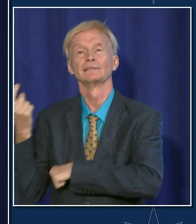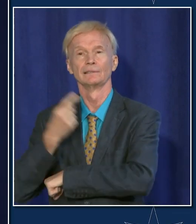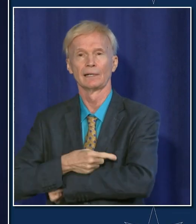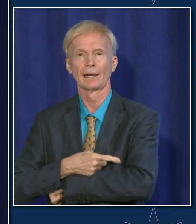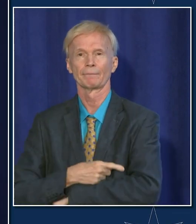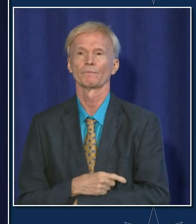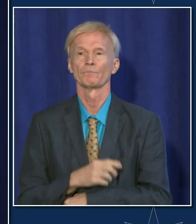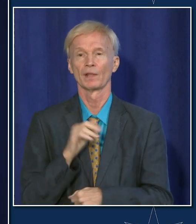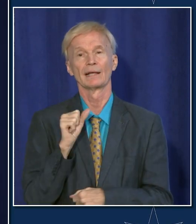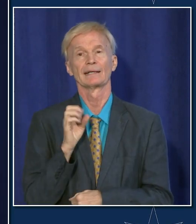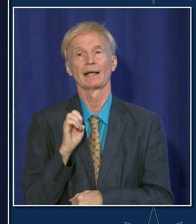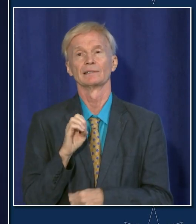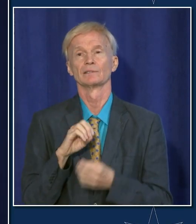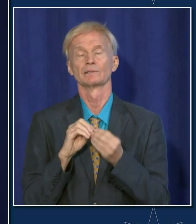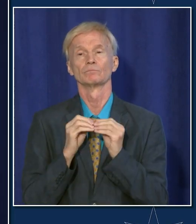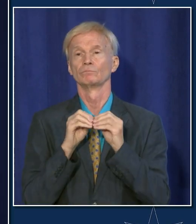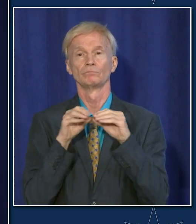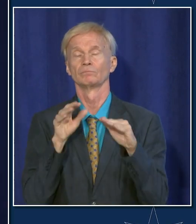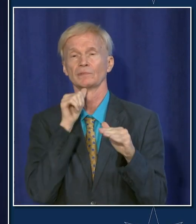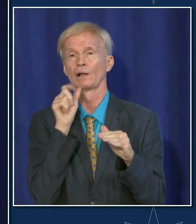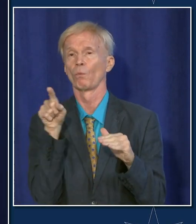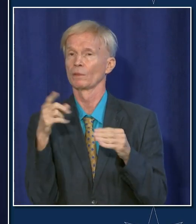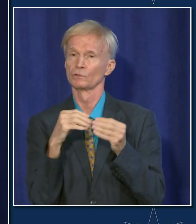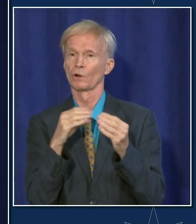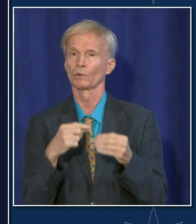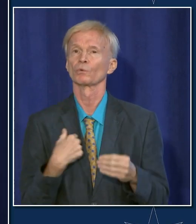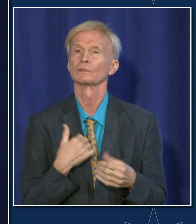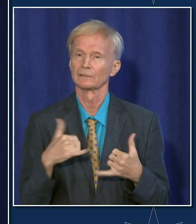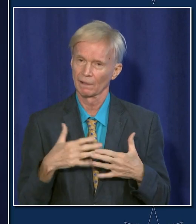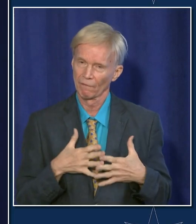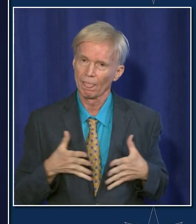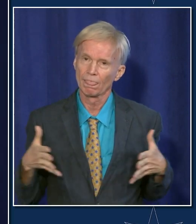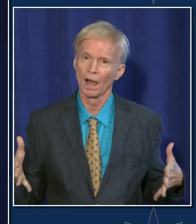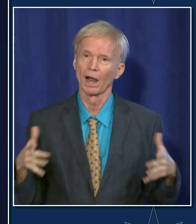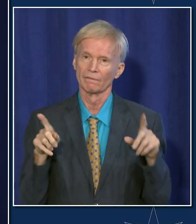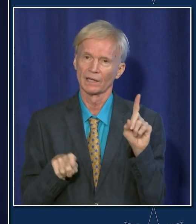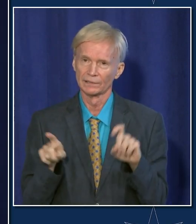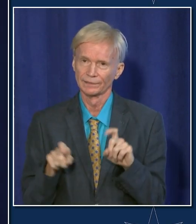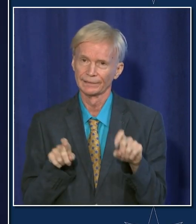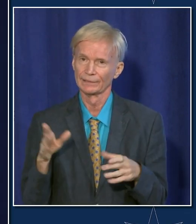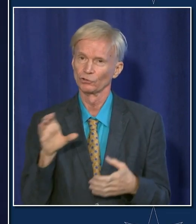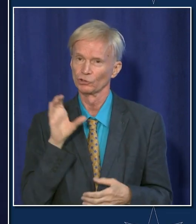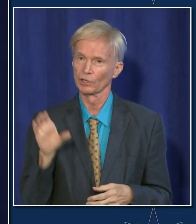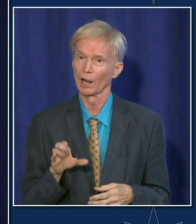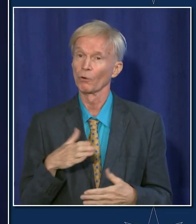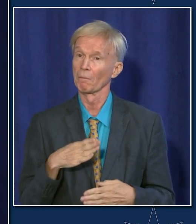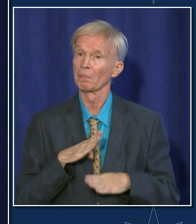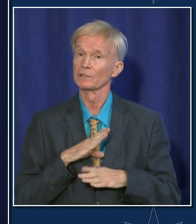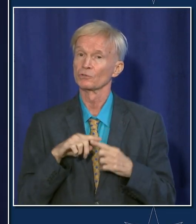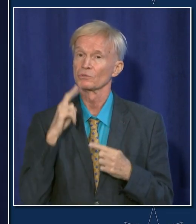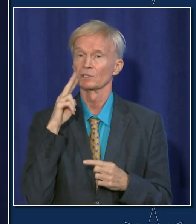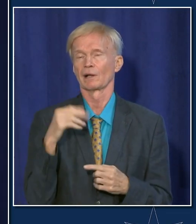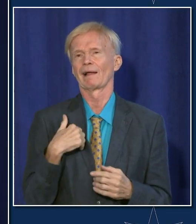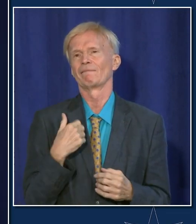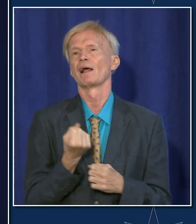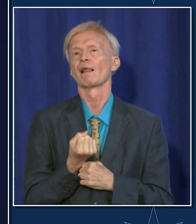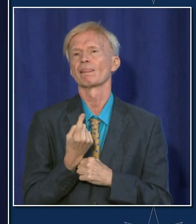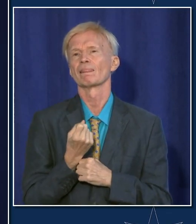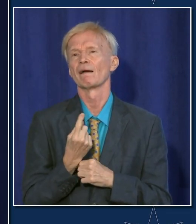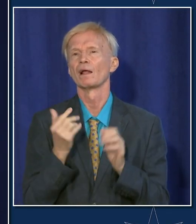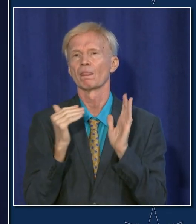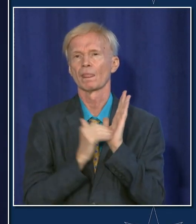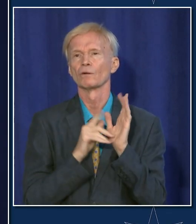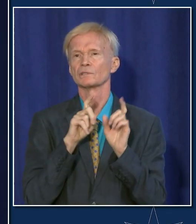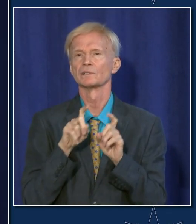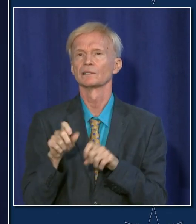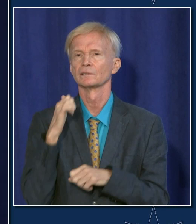Case rates are not the whole story, though. We are doing a lot of testing here in Chicago, which I'm pleased to see. We're averaging more than 11,000 COVID